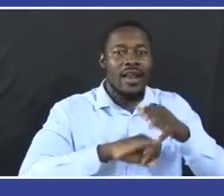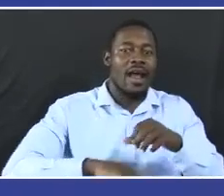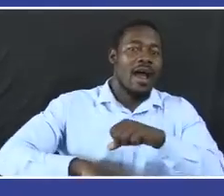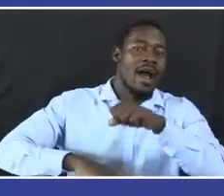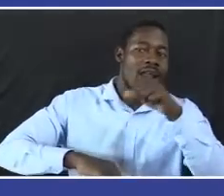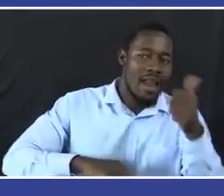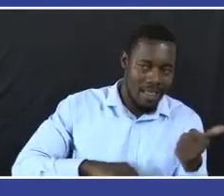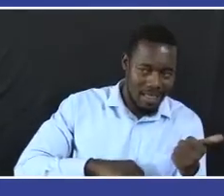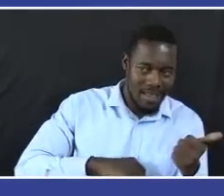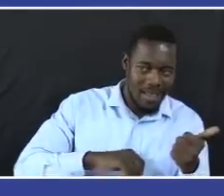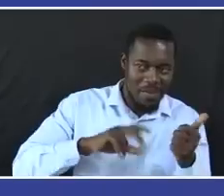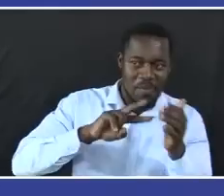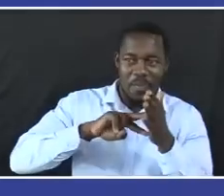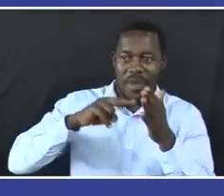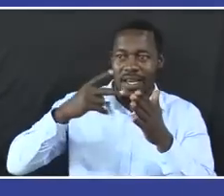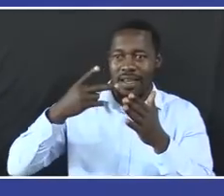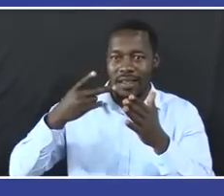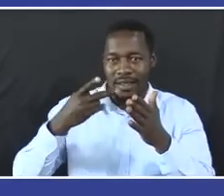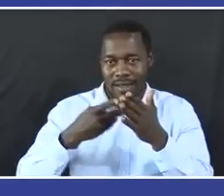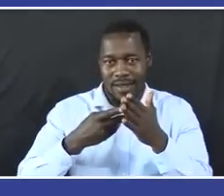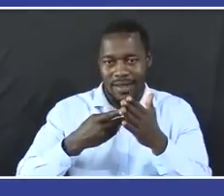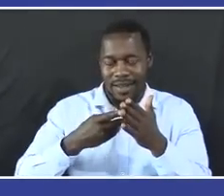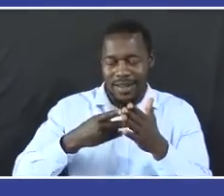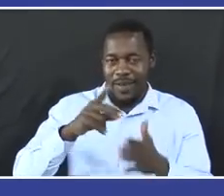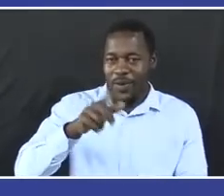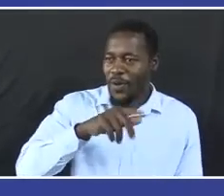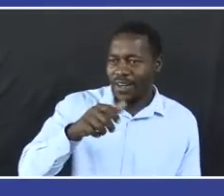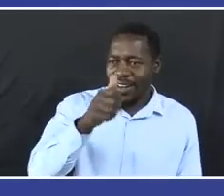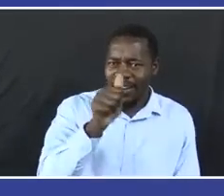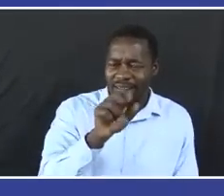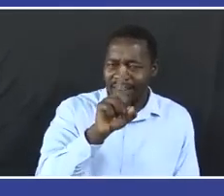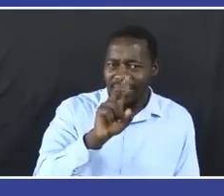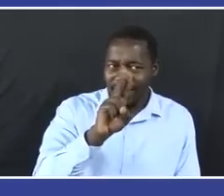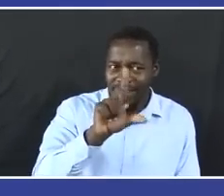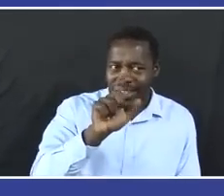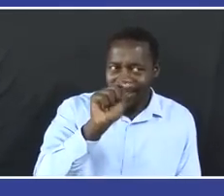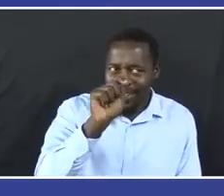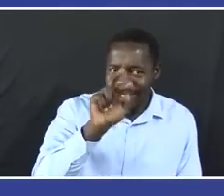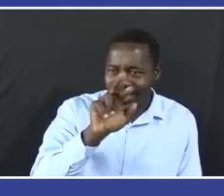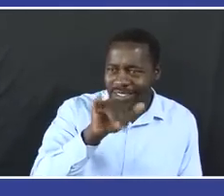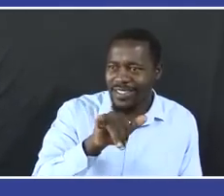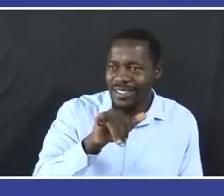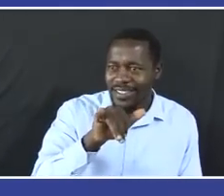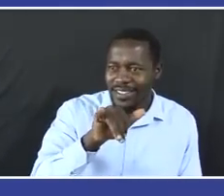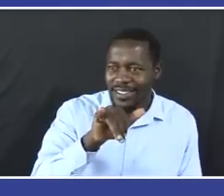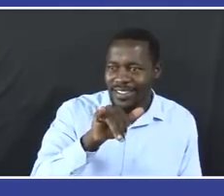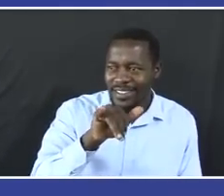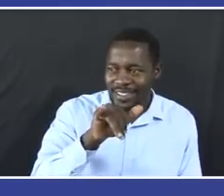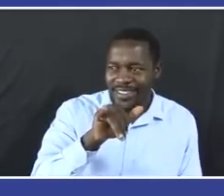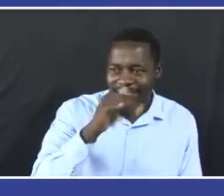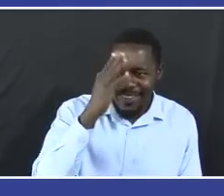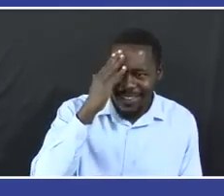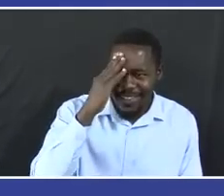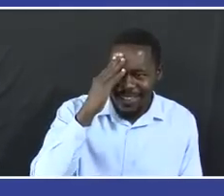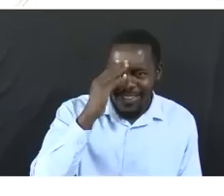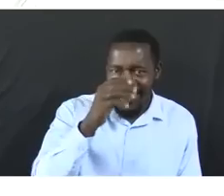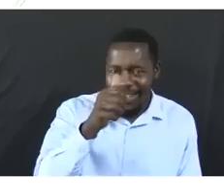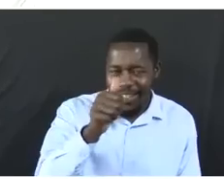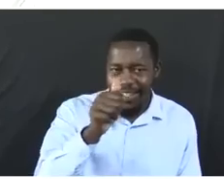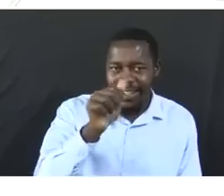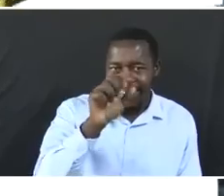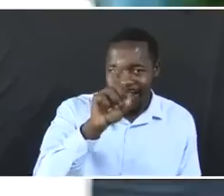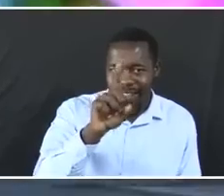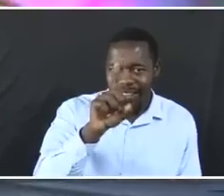Adultery. And whoever marries her who is divorced. Yagigi